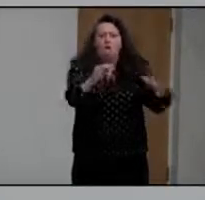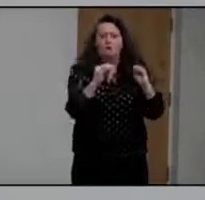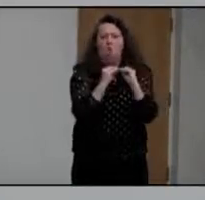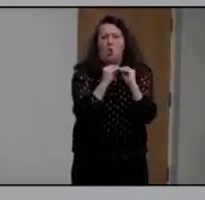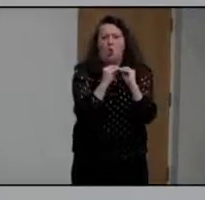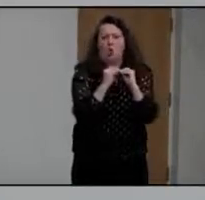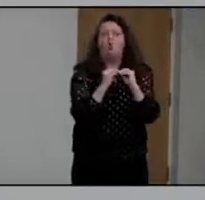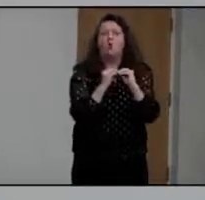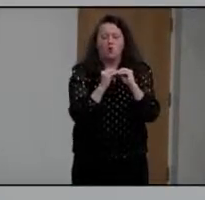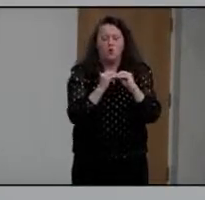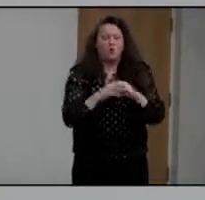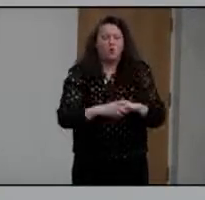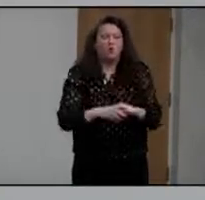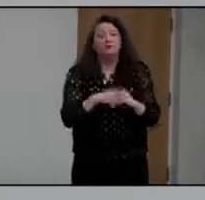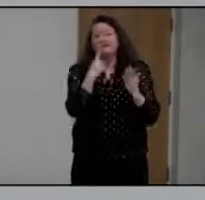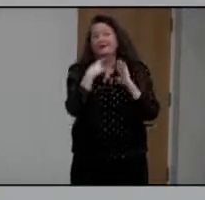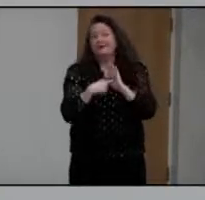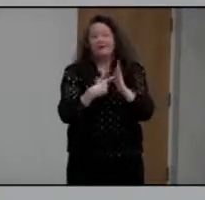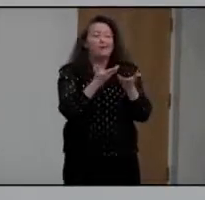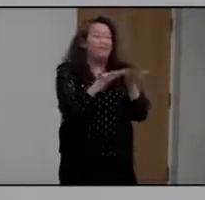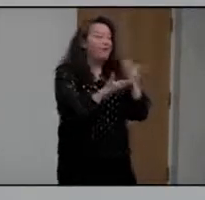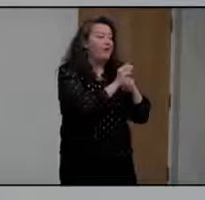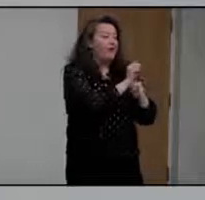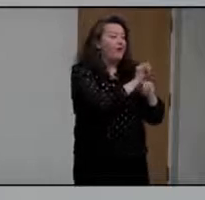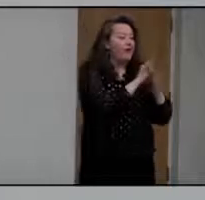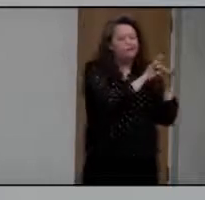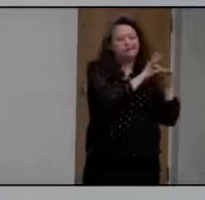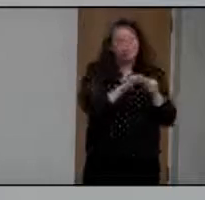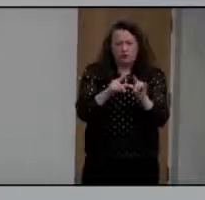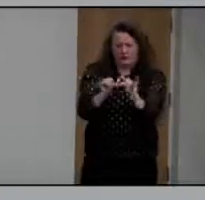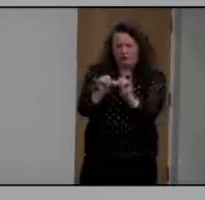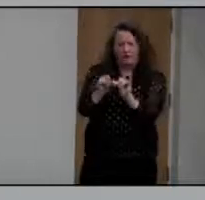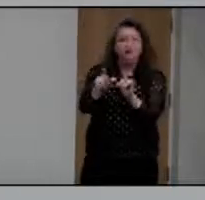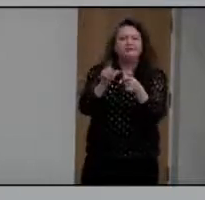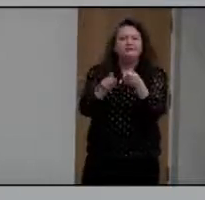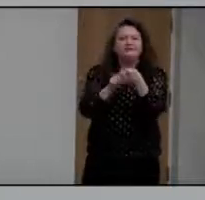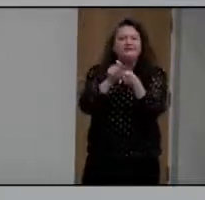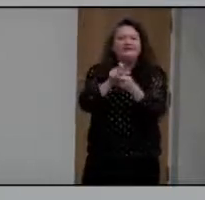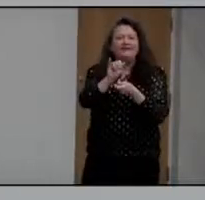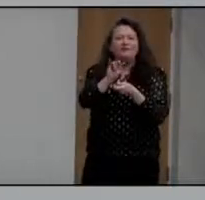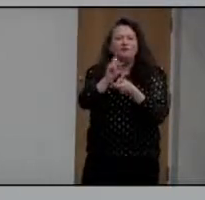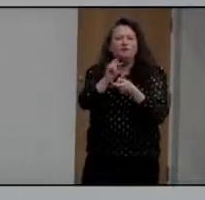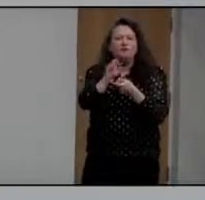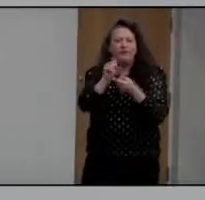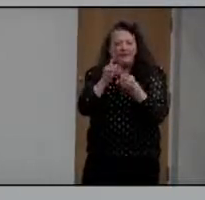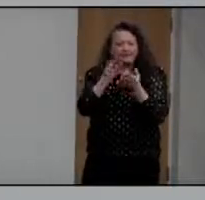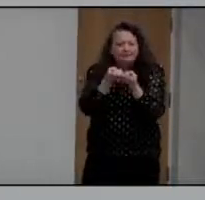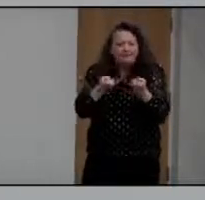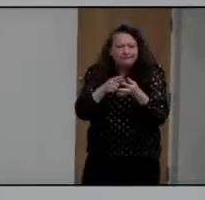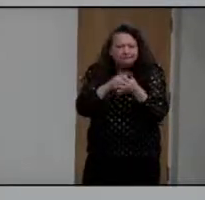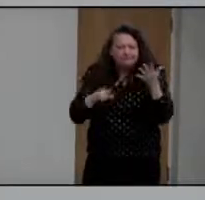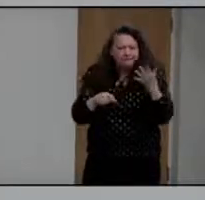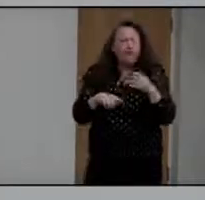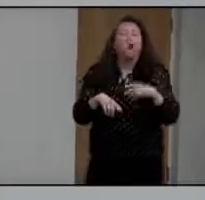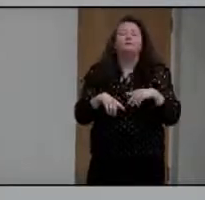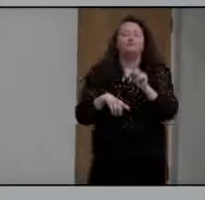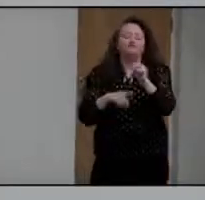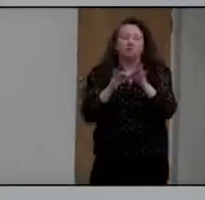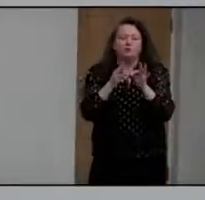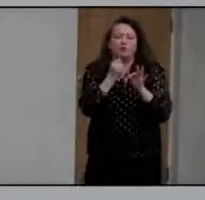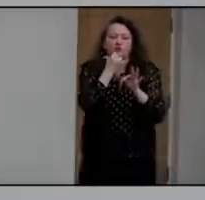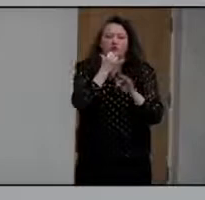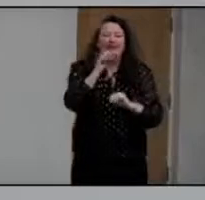contact lenses that can measure insulin. And why wouldn't you do that? And you would expect your kid to measure their insulin regularly through the